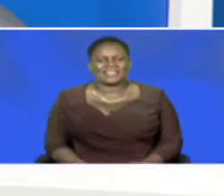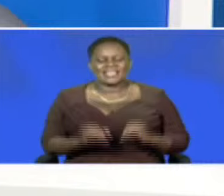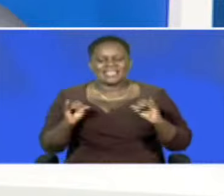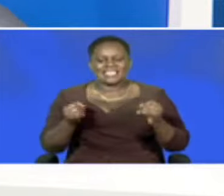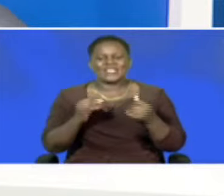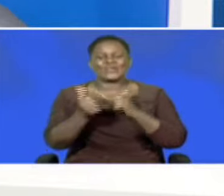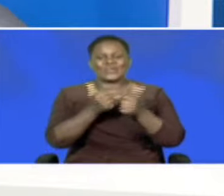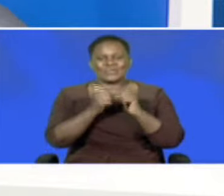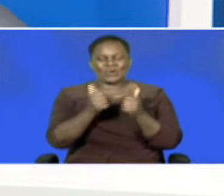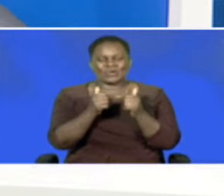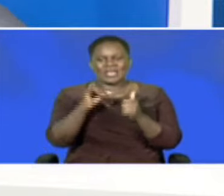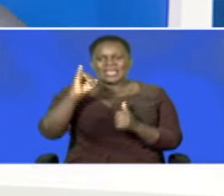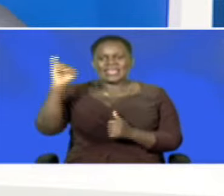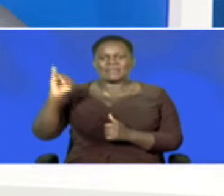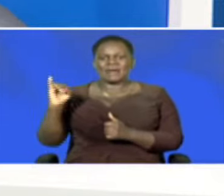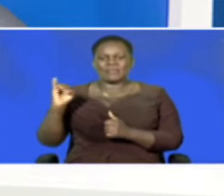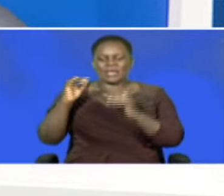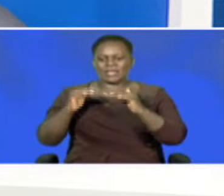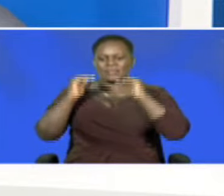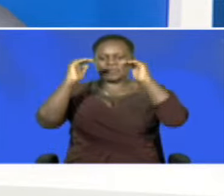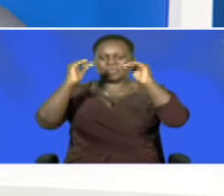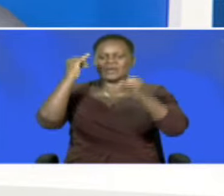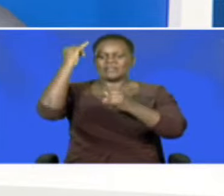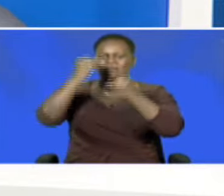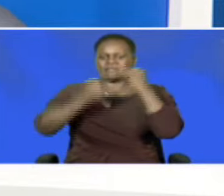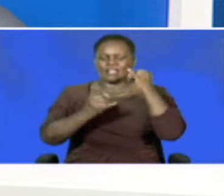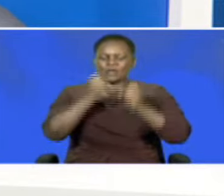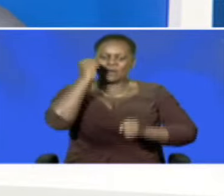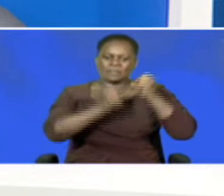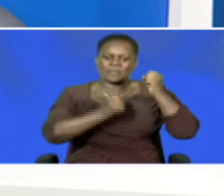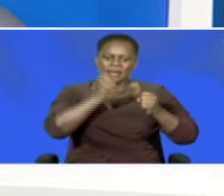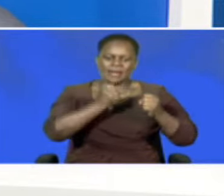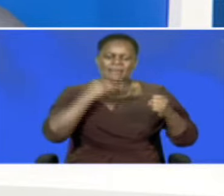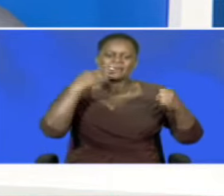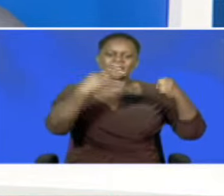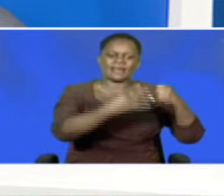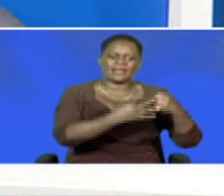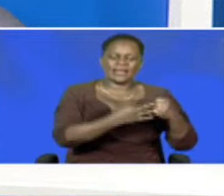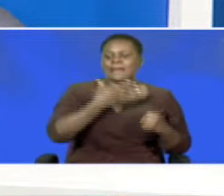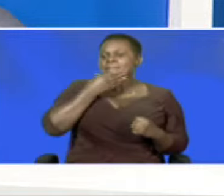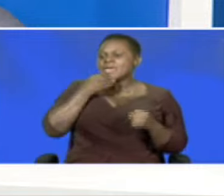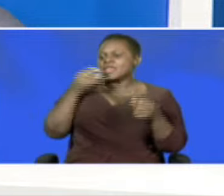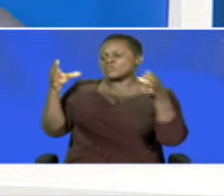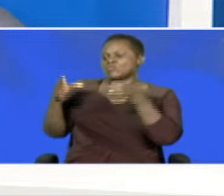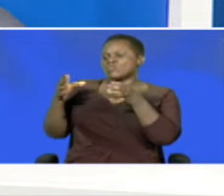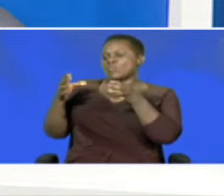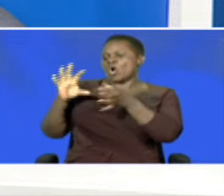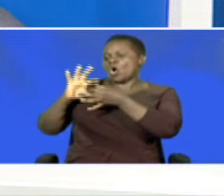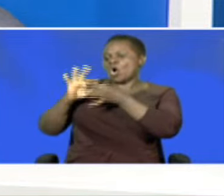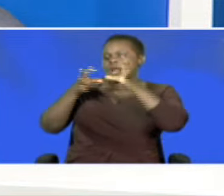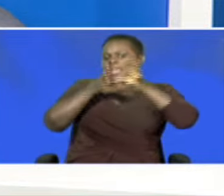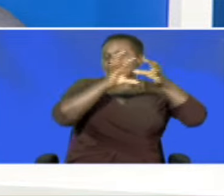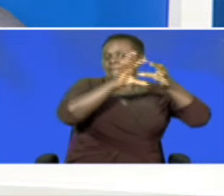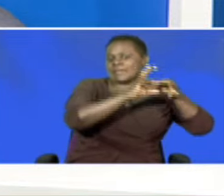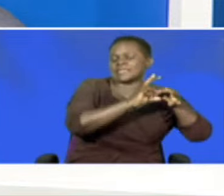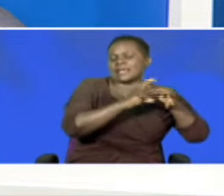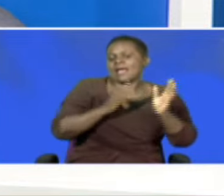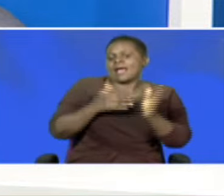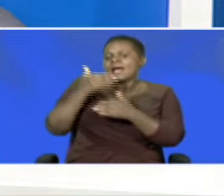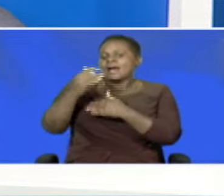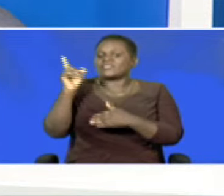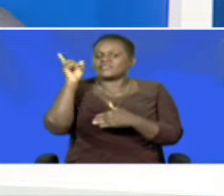Kwenye taarifa za michezo, Emmanuel Wanyonyi alifuzu fainali za mbio za mita 800 kwa wanaume katika michezo ya Olimpiki. Hii ni